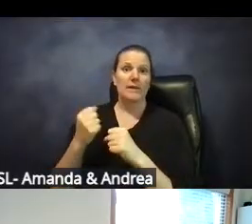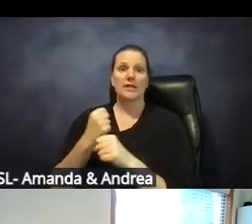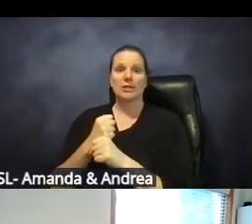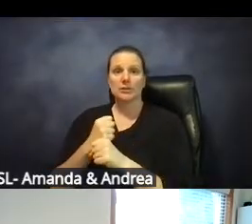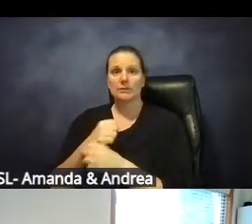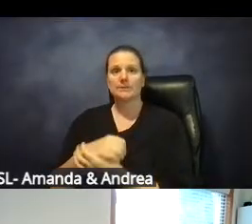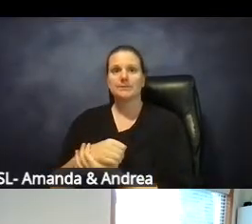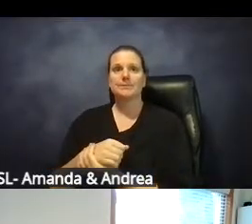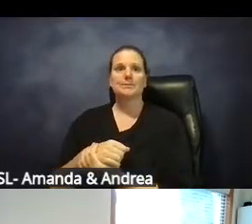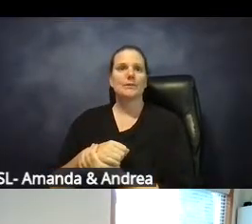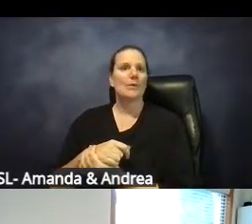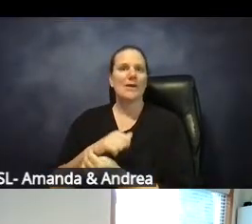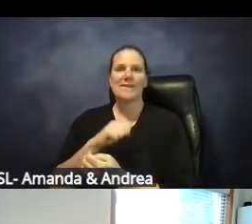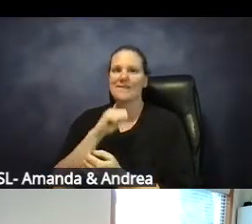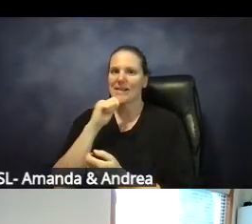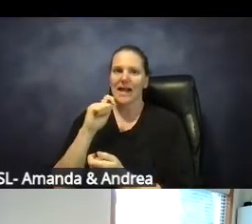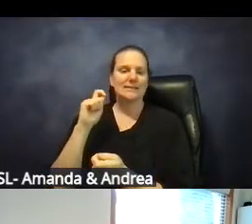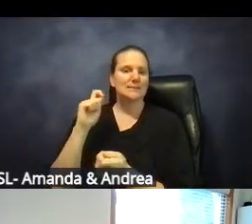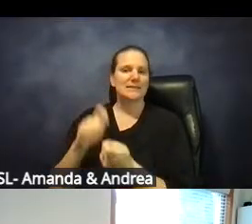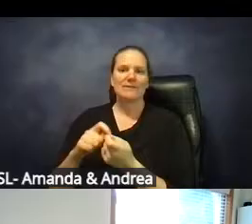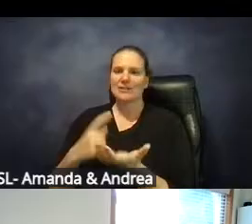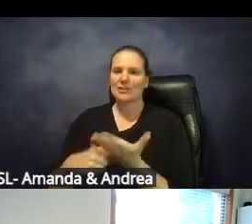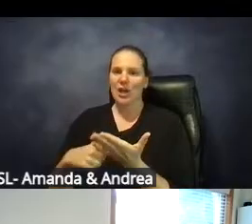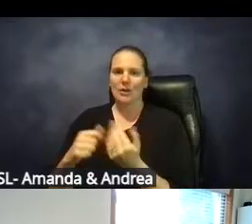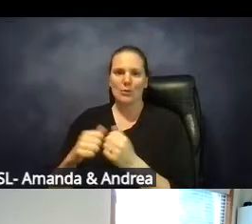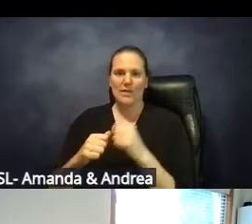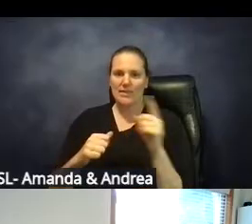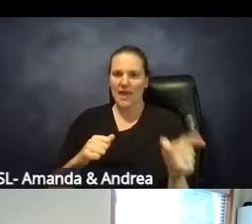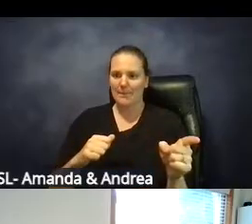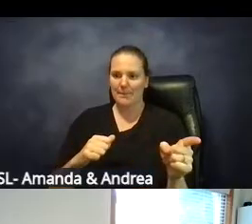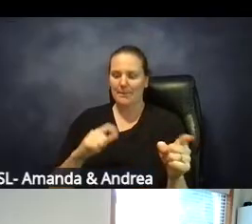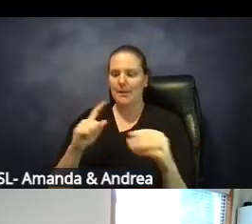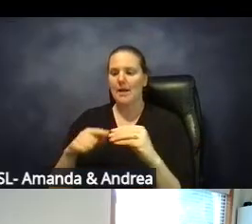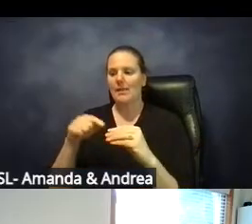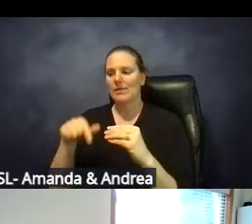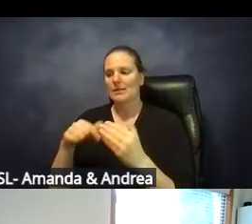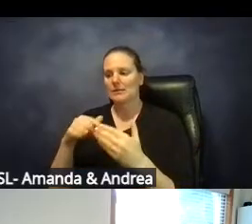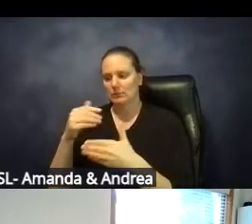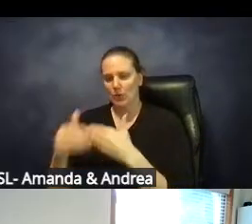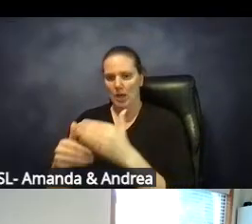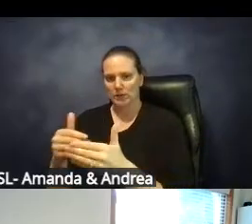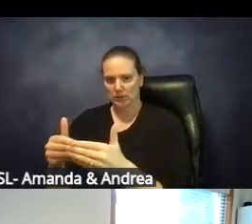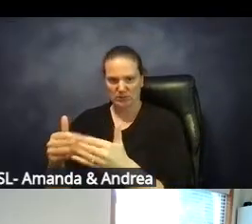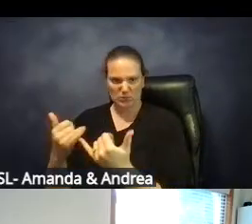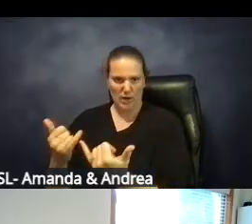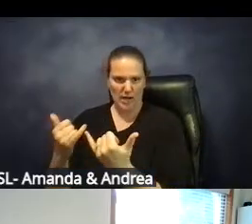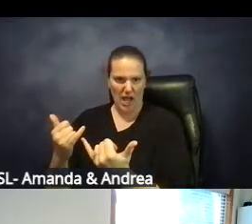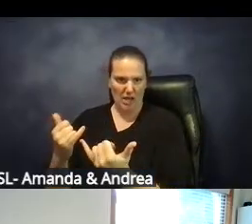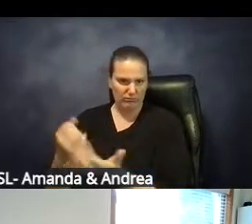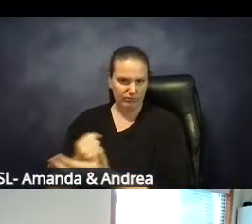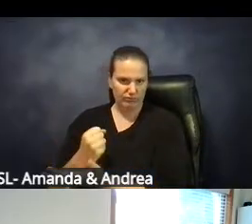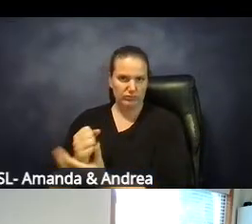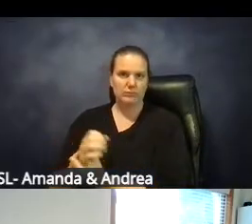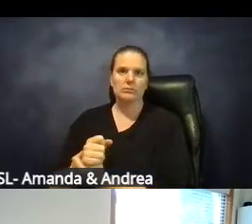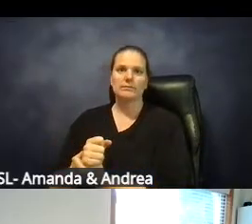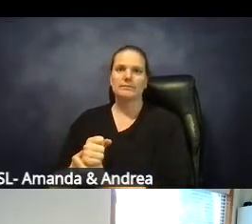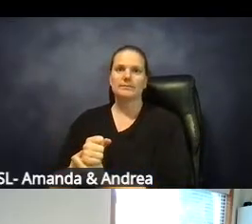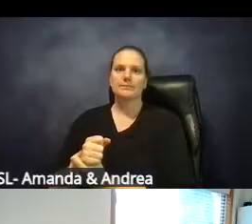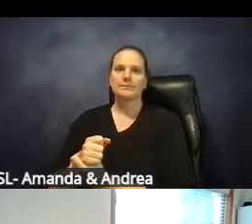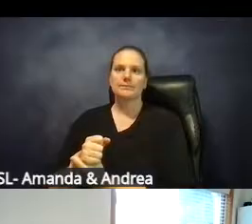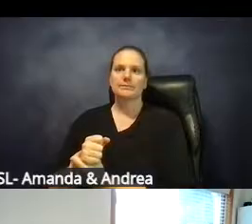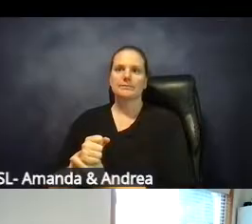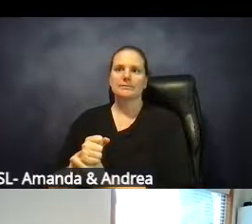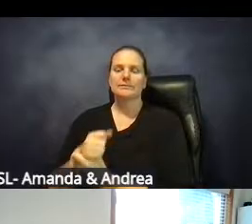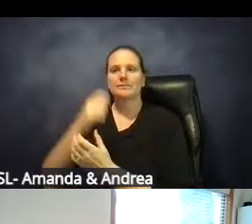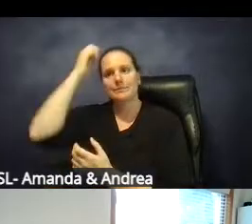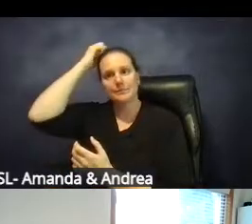We have not specifically talked with them about this process that we're in right now. This is kind of, we're bringing